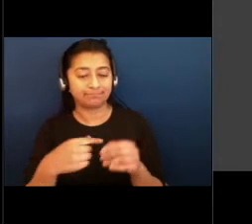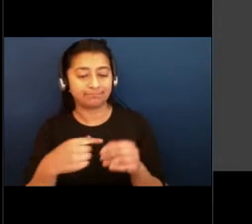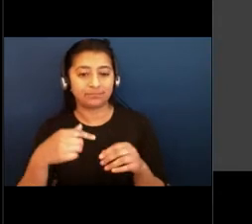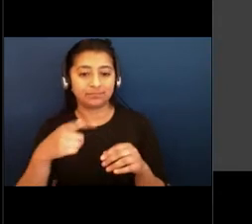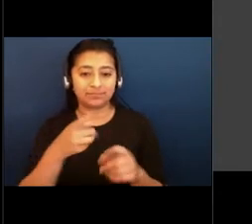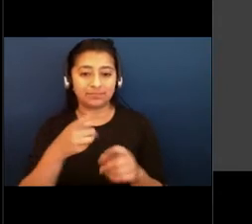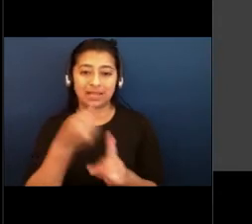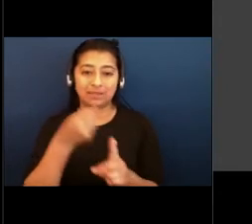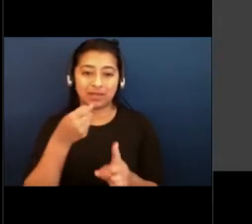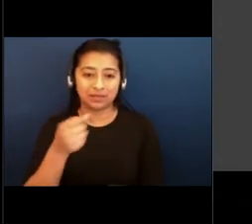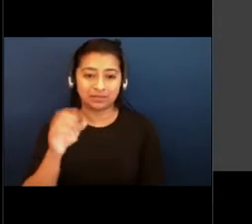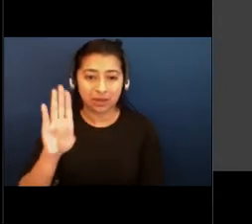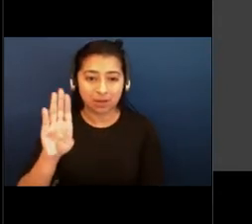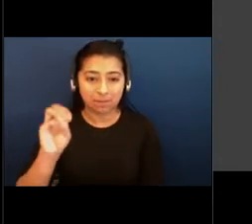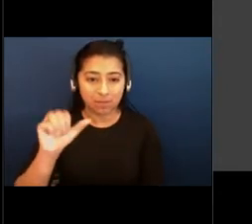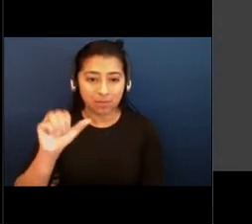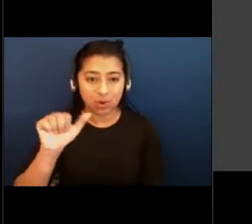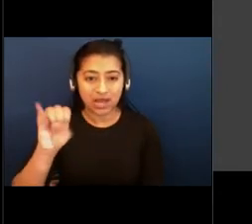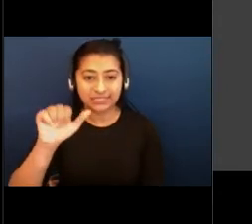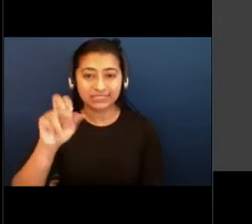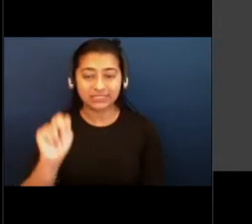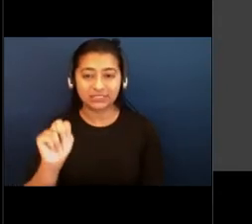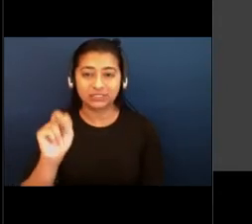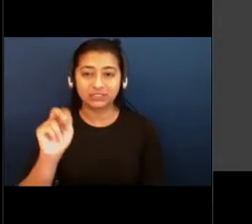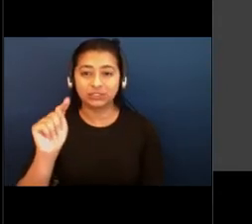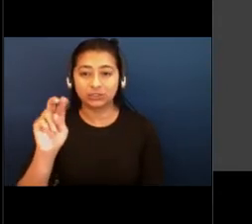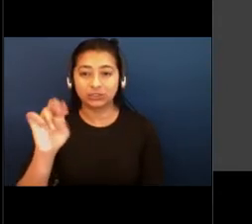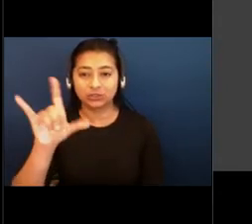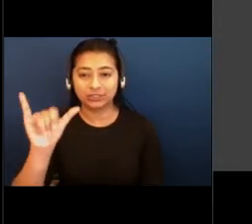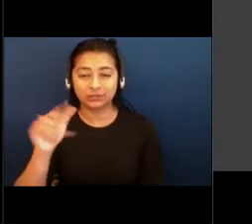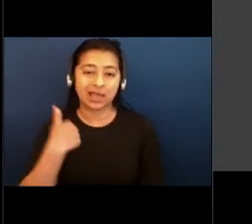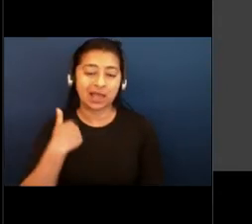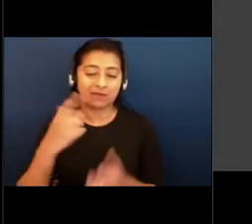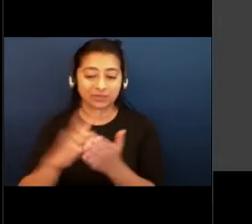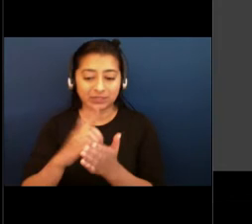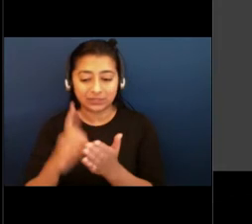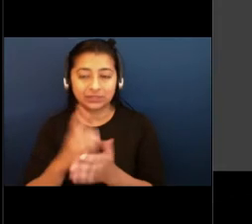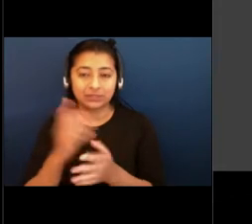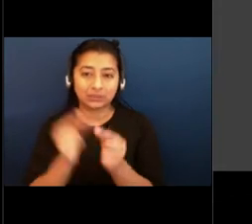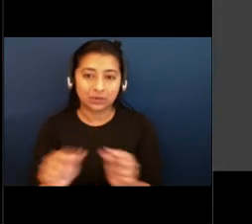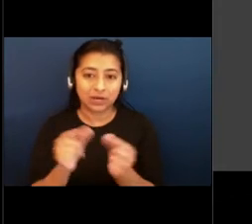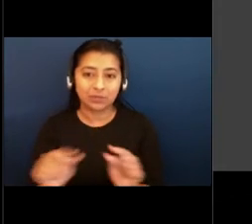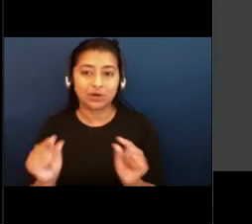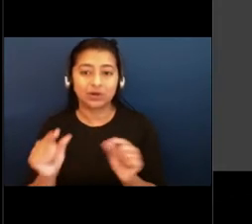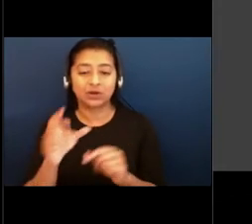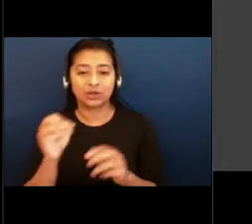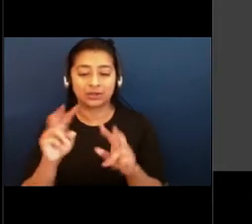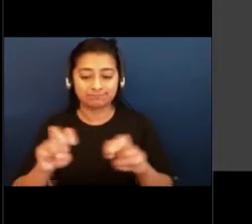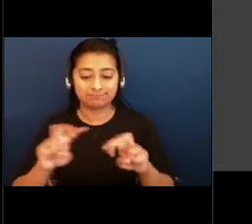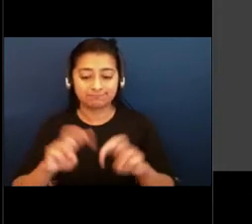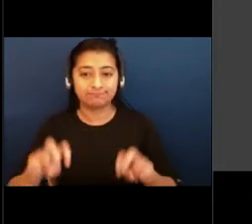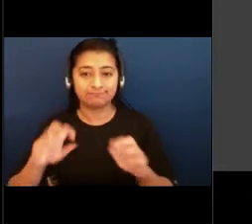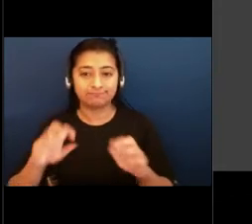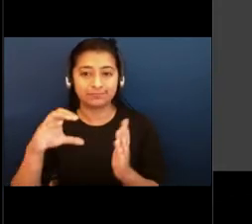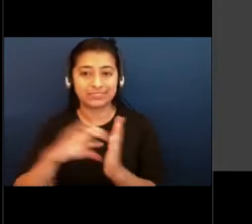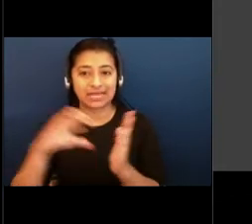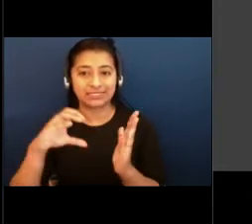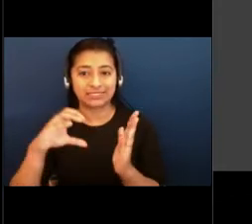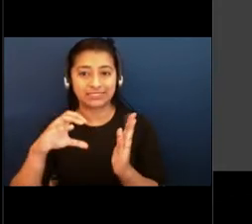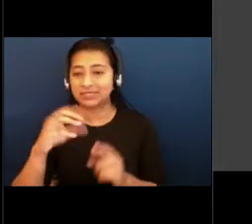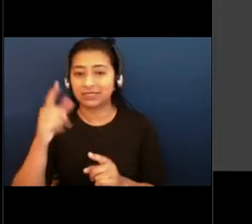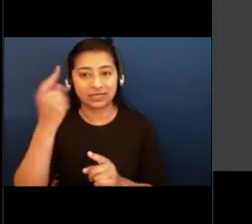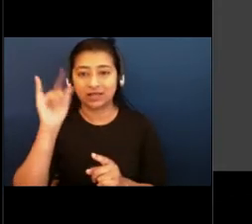Boasian trilogy of descriptive linguistics, the grammar, the dictionary, and that set of analyzed texts. They're not the end